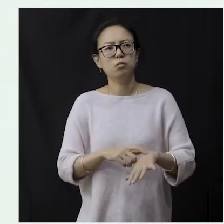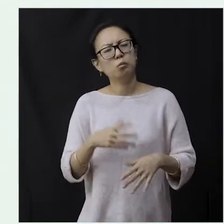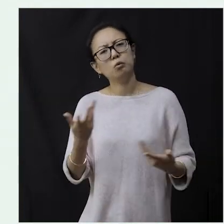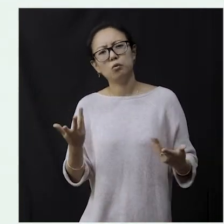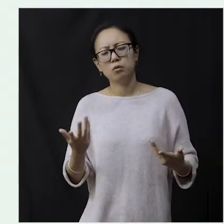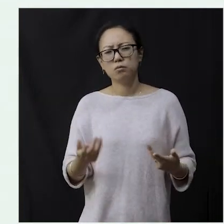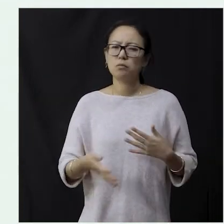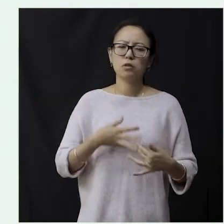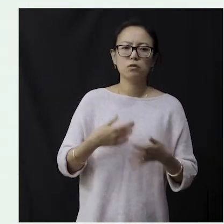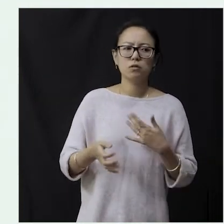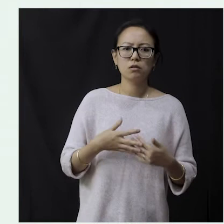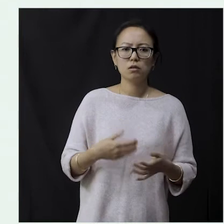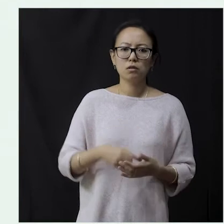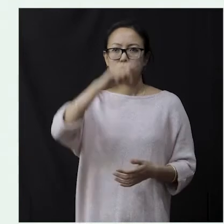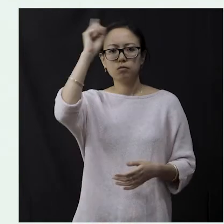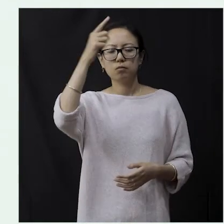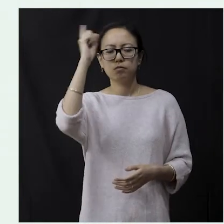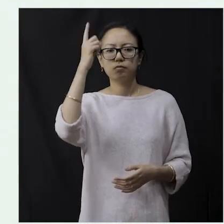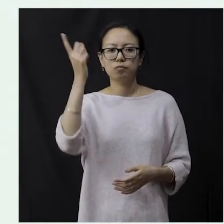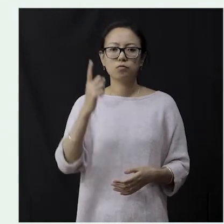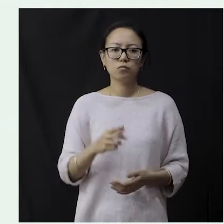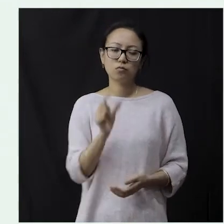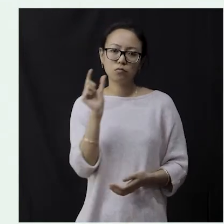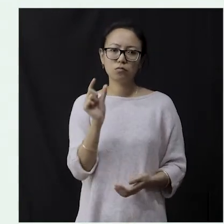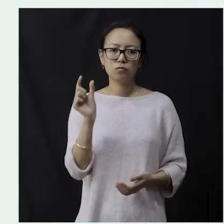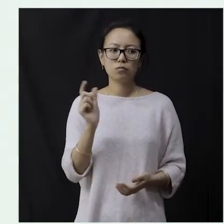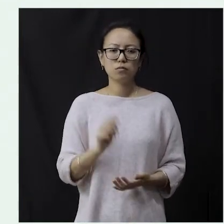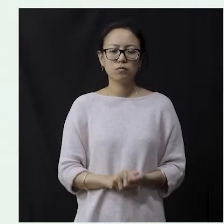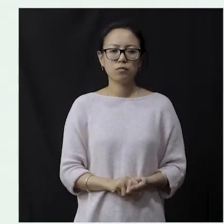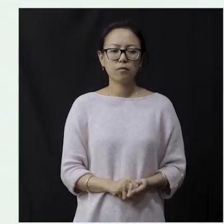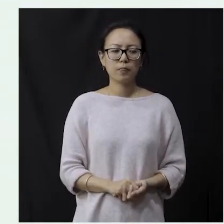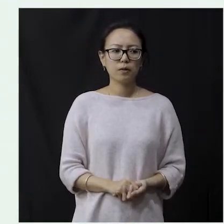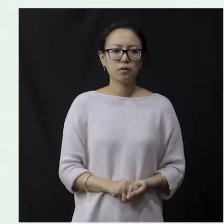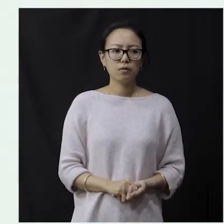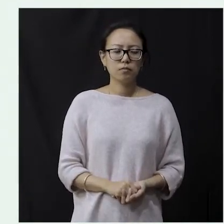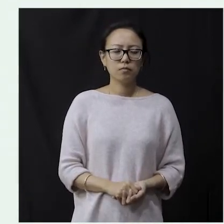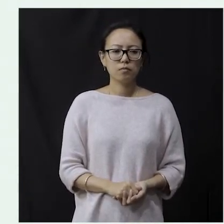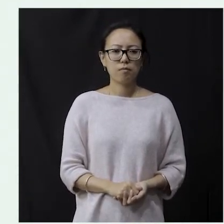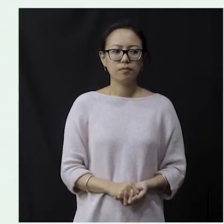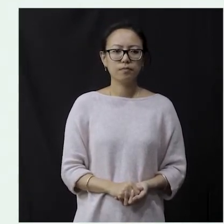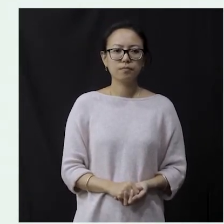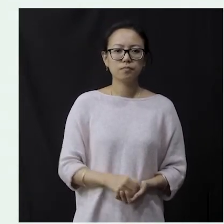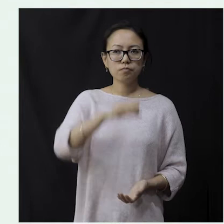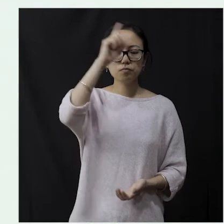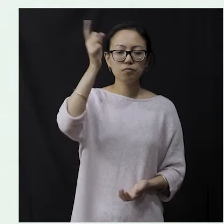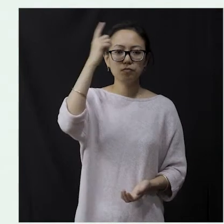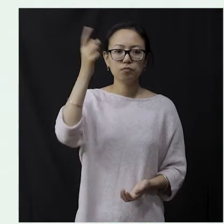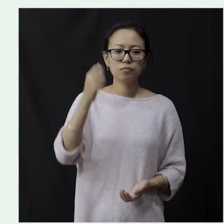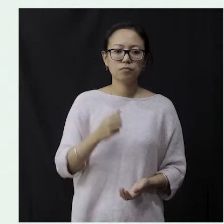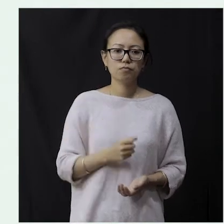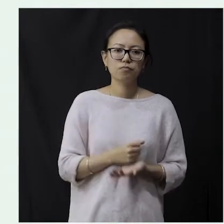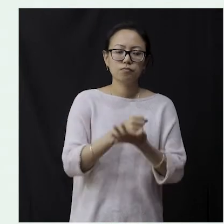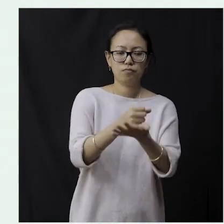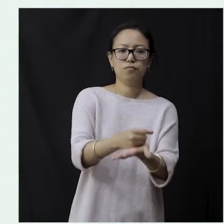natural calamities. So during those emergencies, this helicopter provides aid, okay, aid